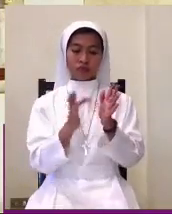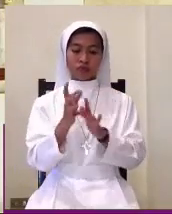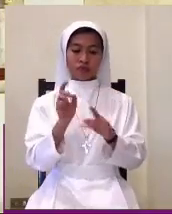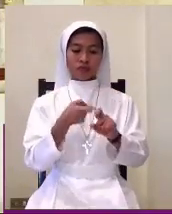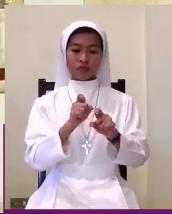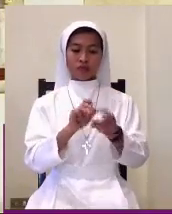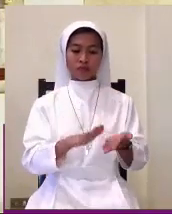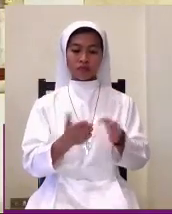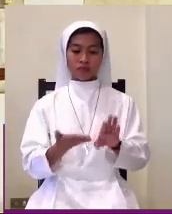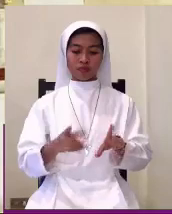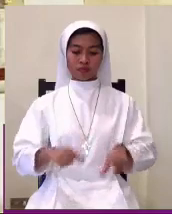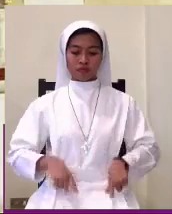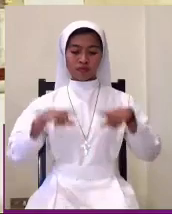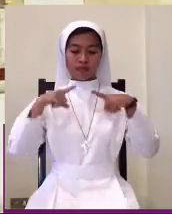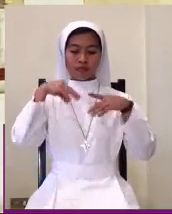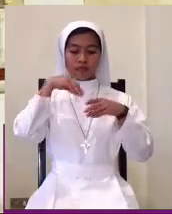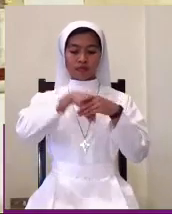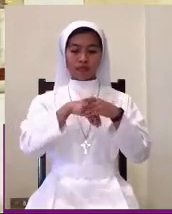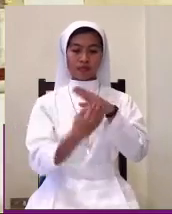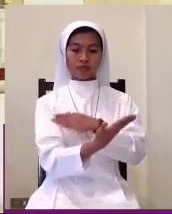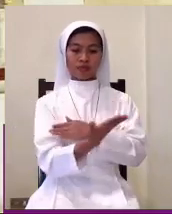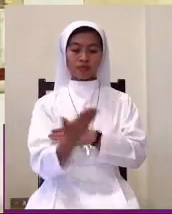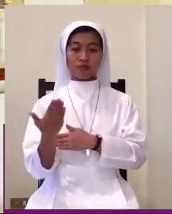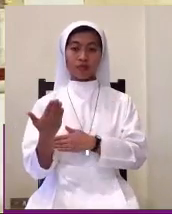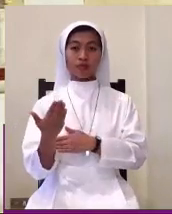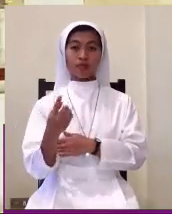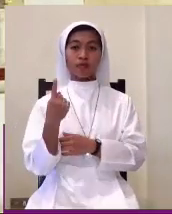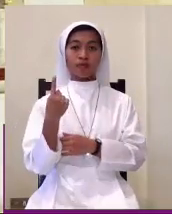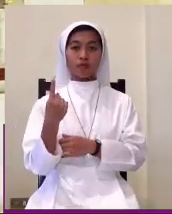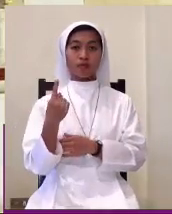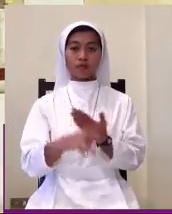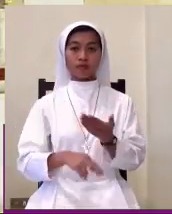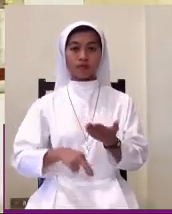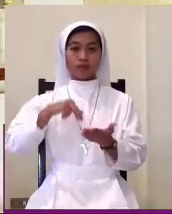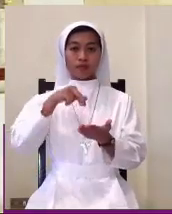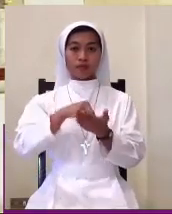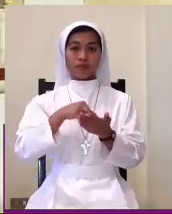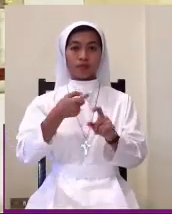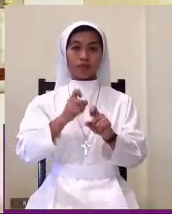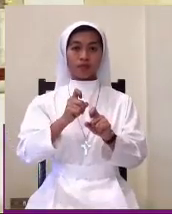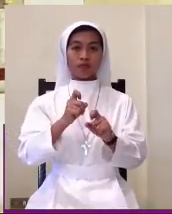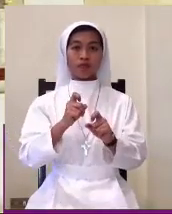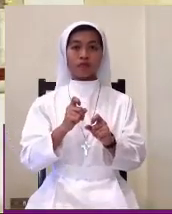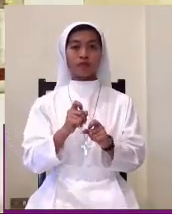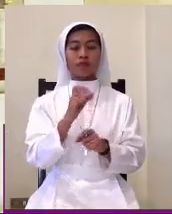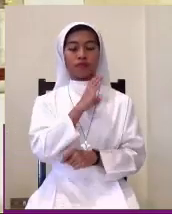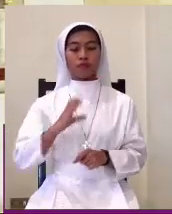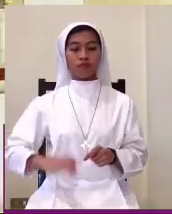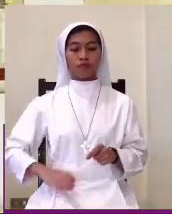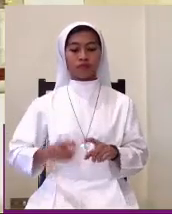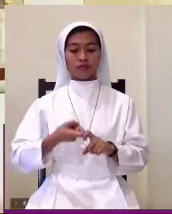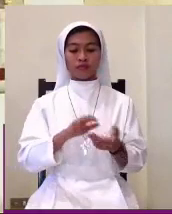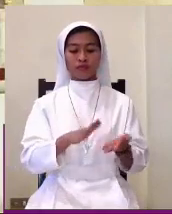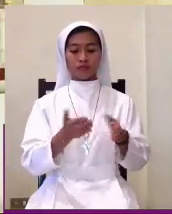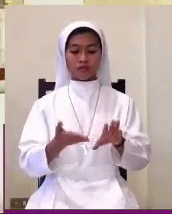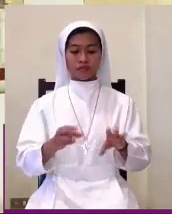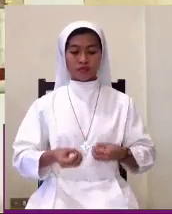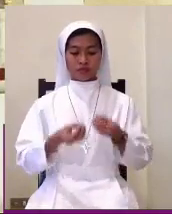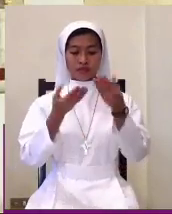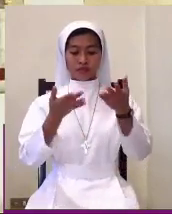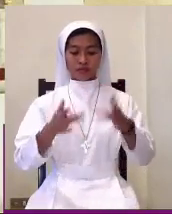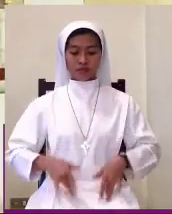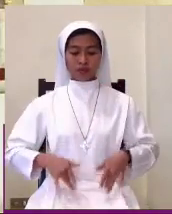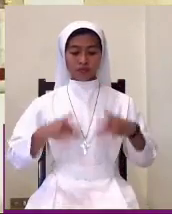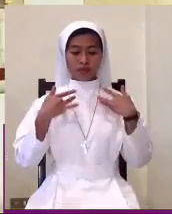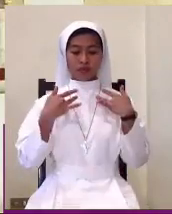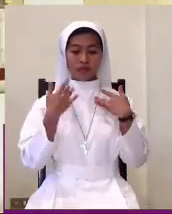you, the one who raised Christ from the dead will give life to your mortal bodies